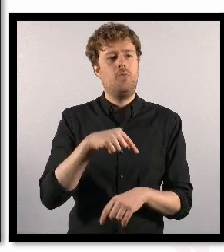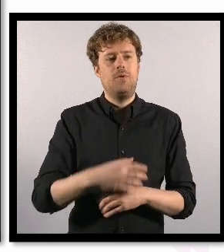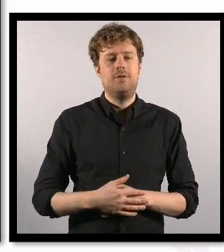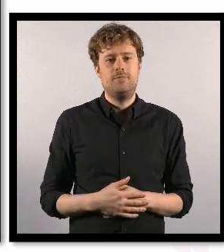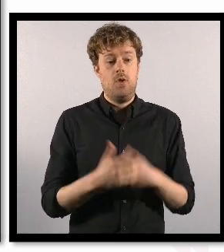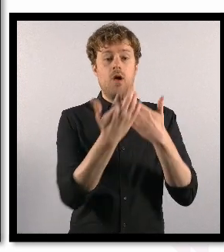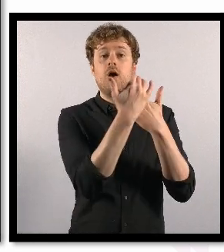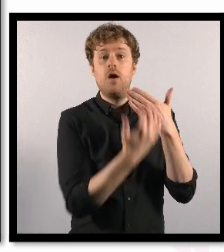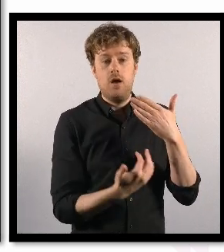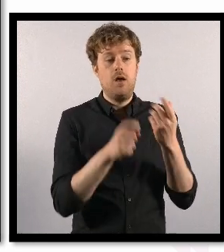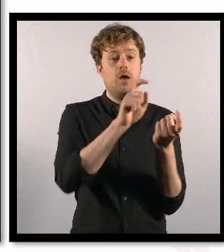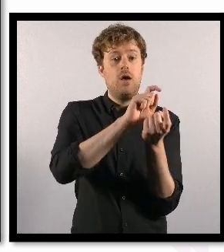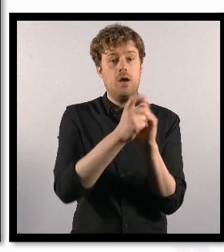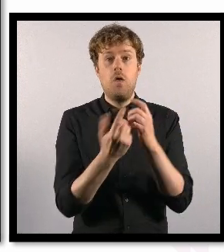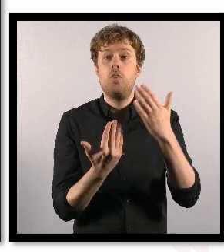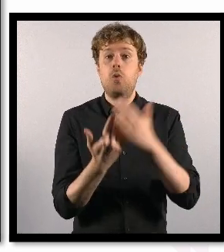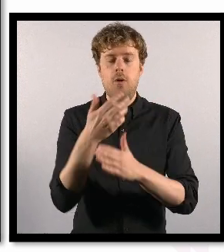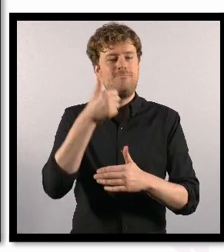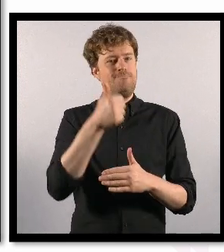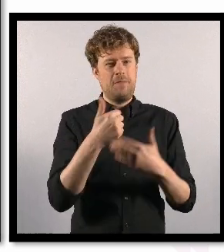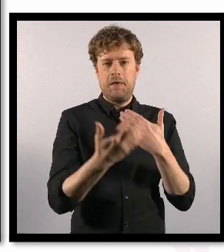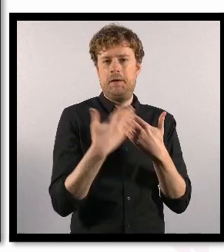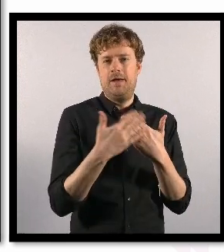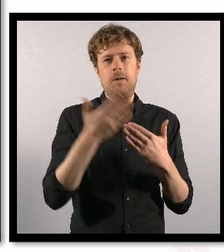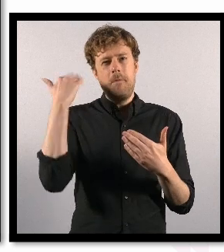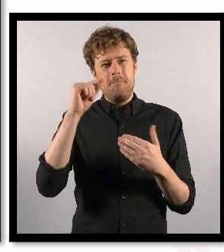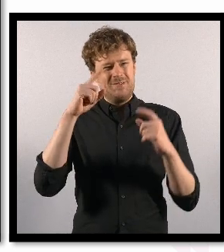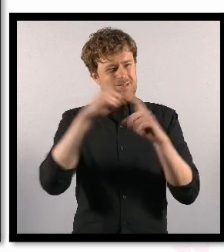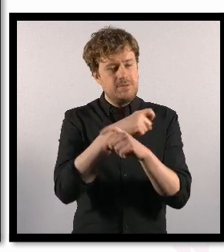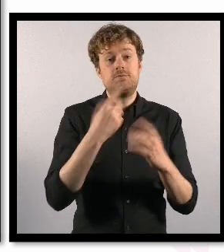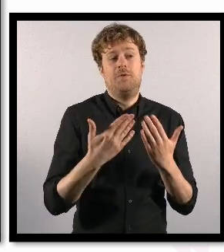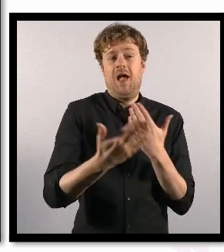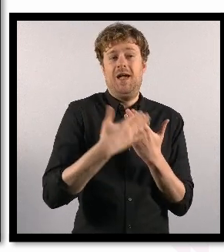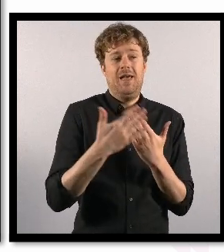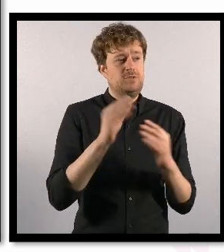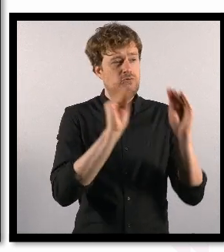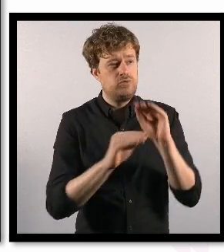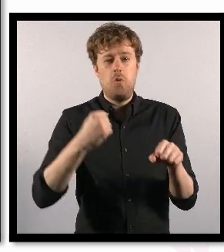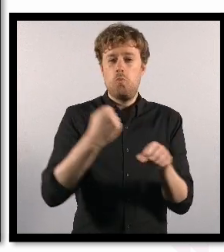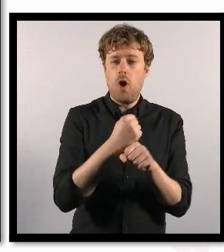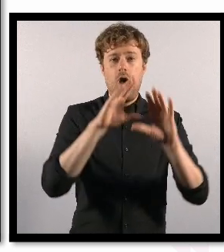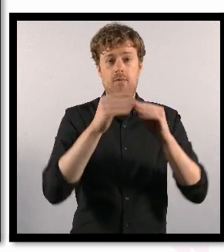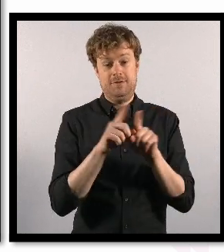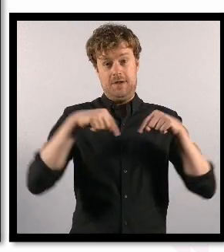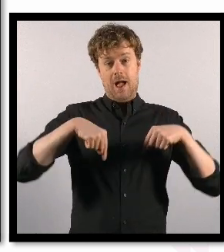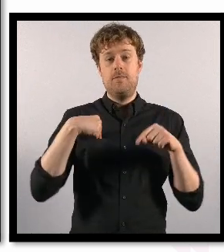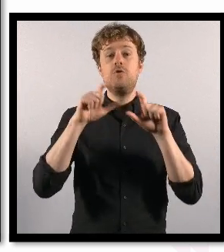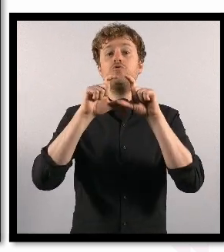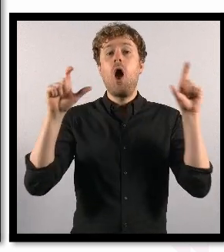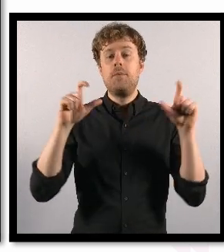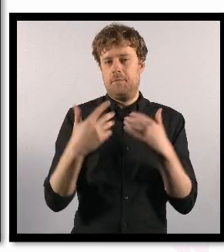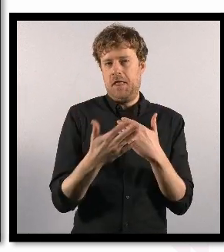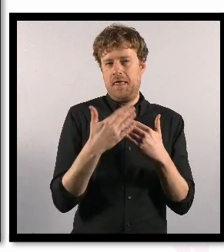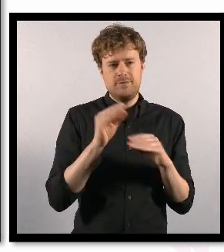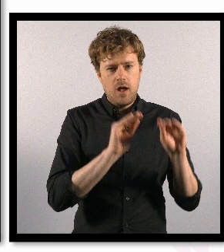completely rewriting the front end. So there's been this tension in how we balance internal priorities with